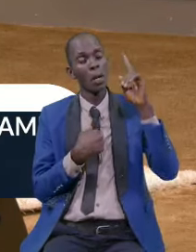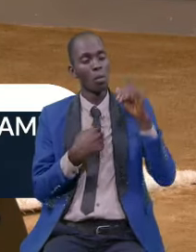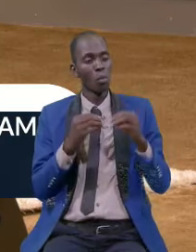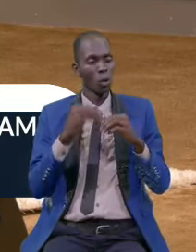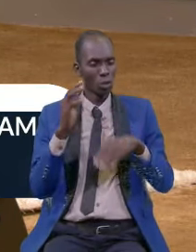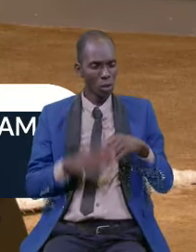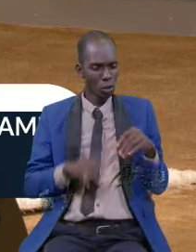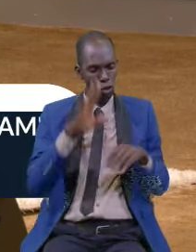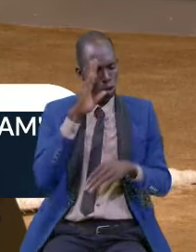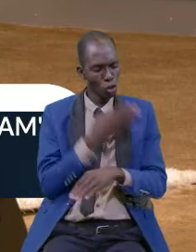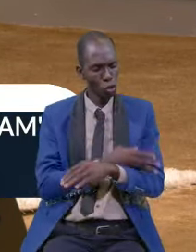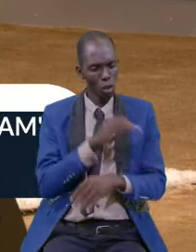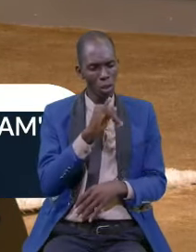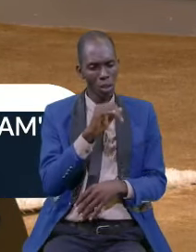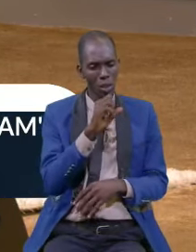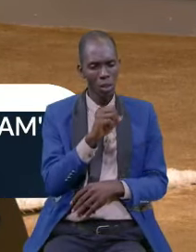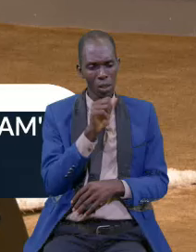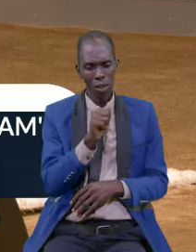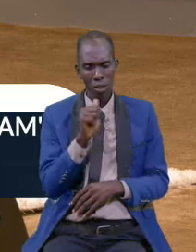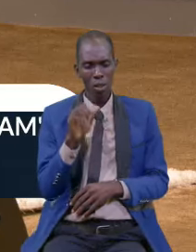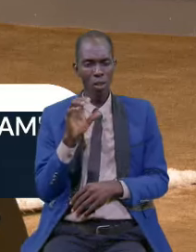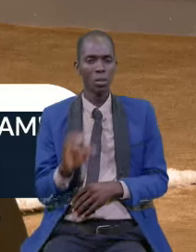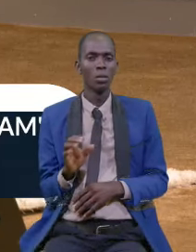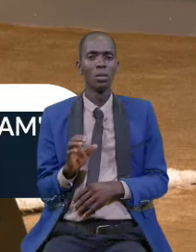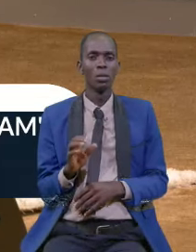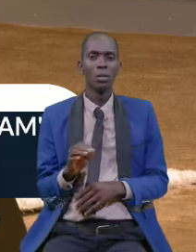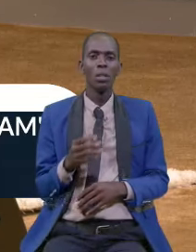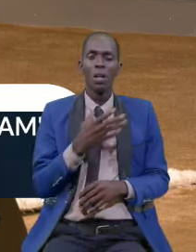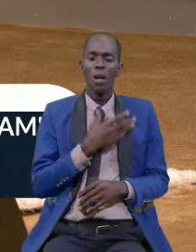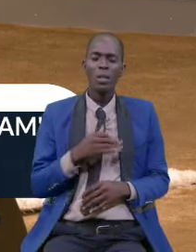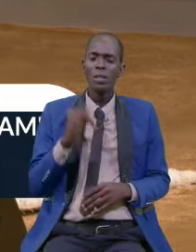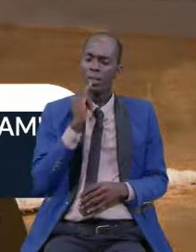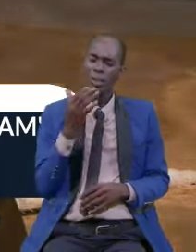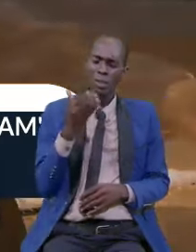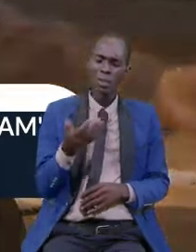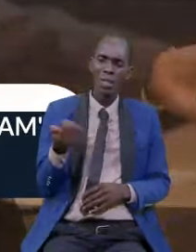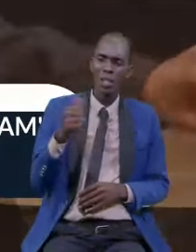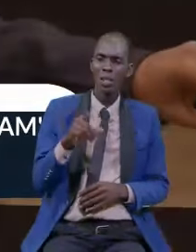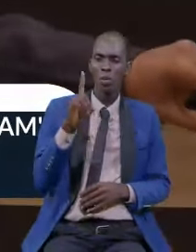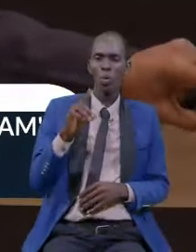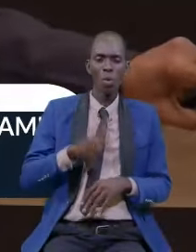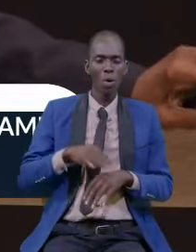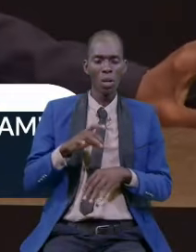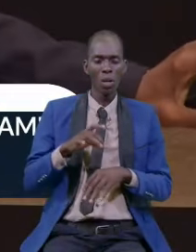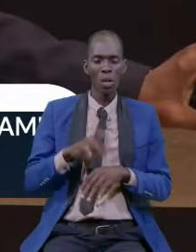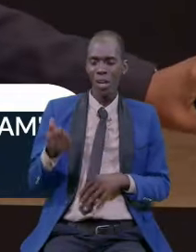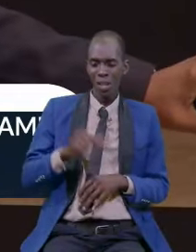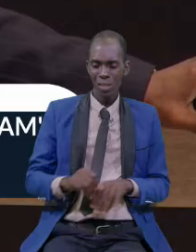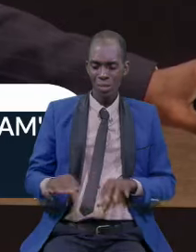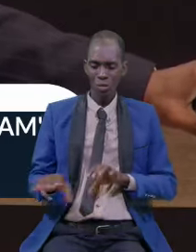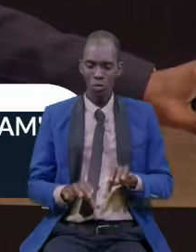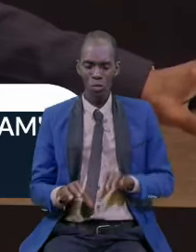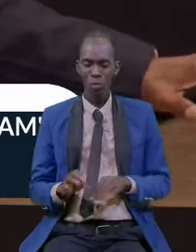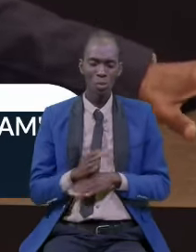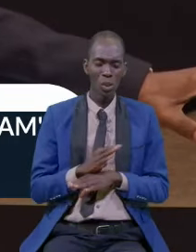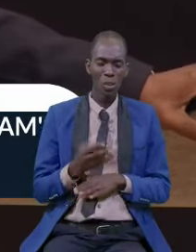consider. Is there anything on earth, anyone on earth, any activity on earth, any position on